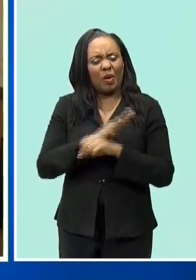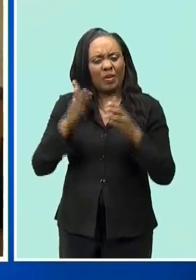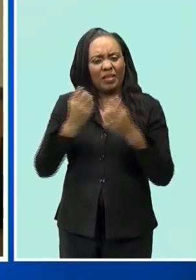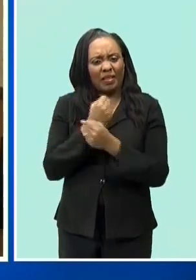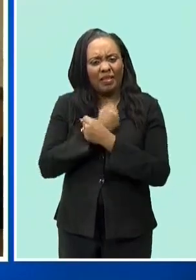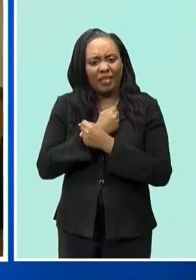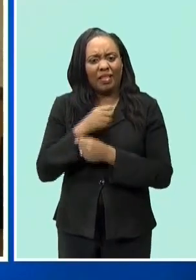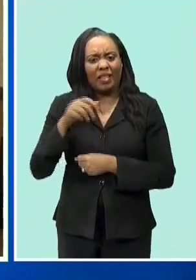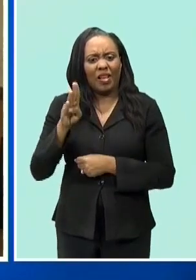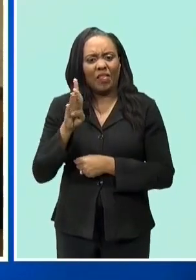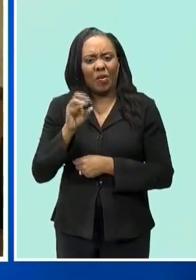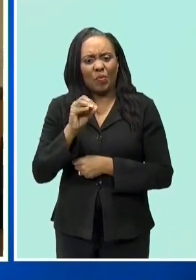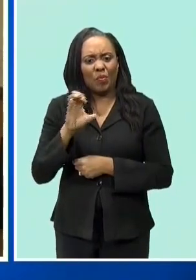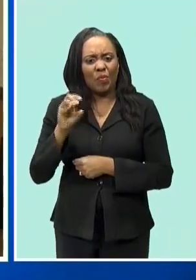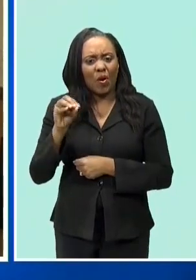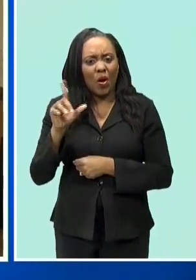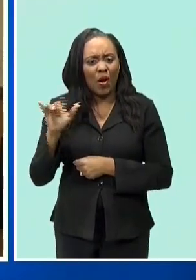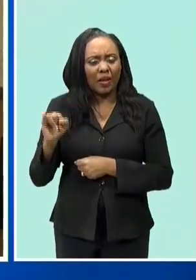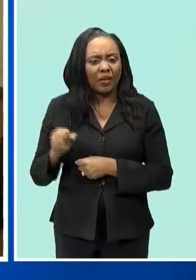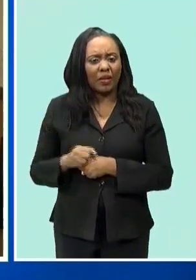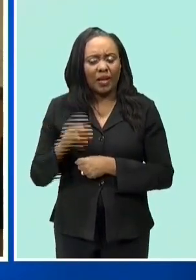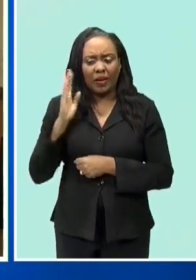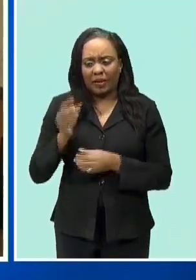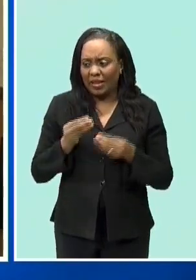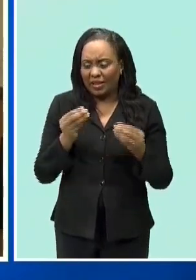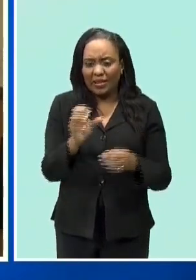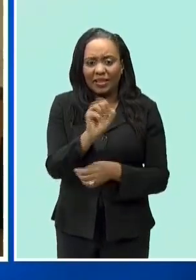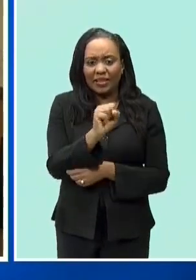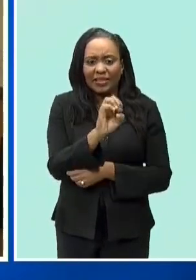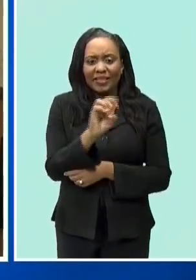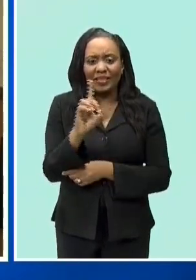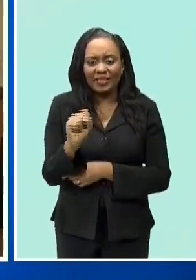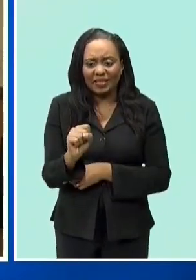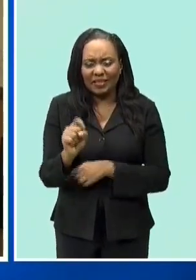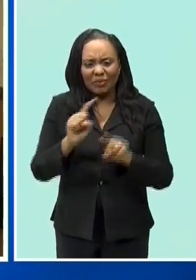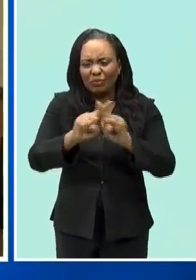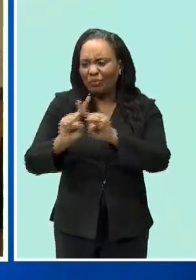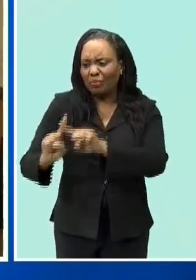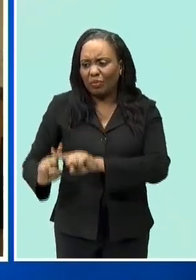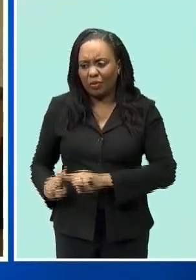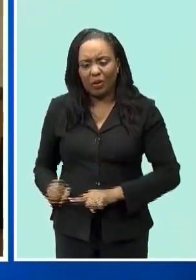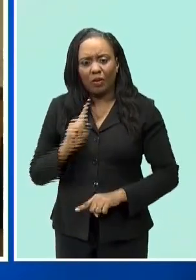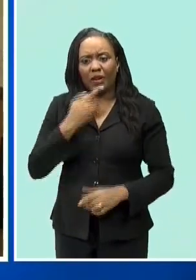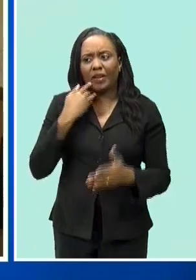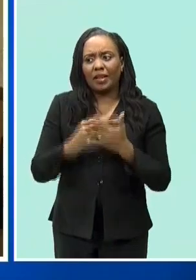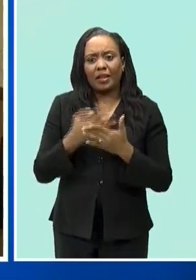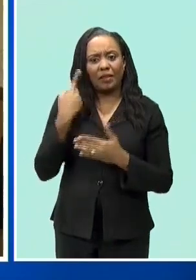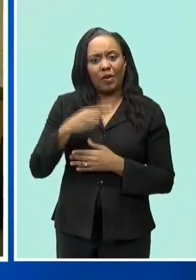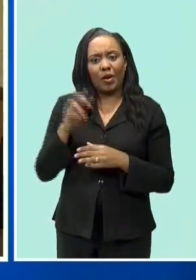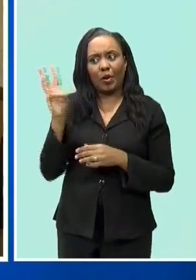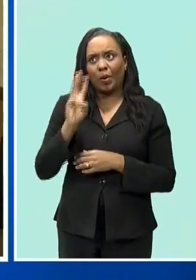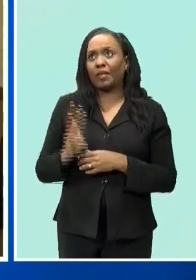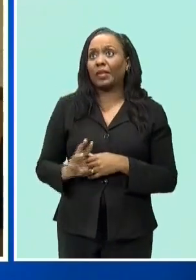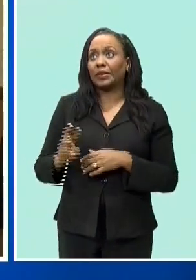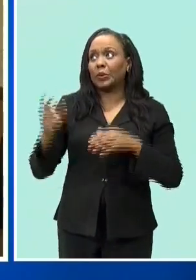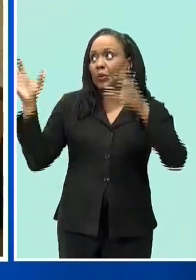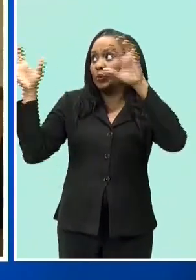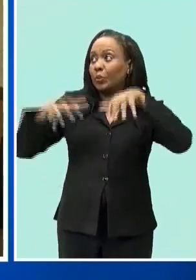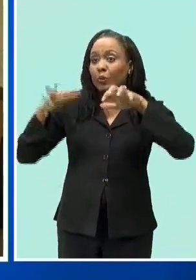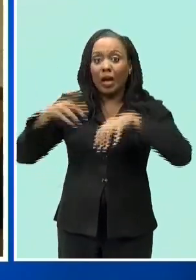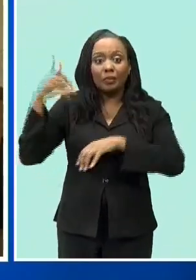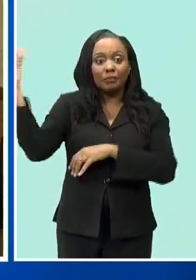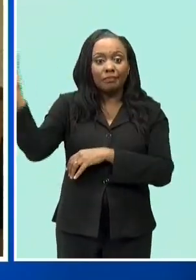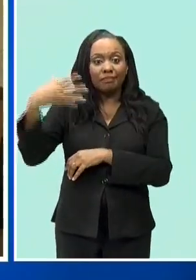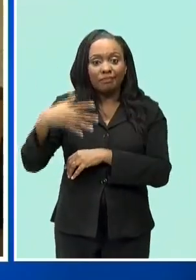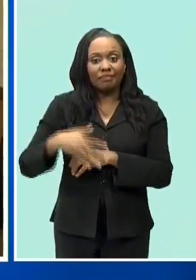seed company who have sent us some sample seeds. These varieties will be more resistant to the climate here on the island, so we're going to test them, try them,